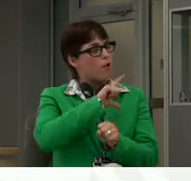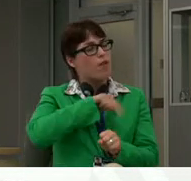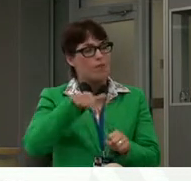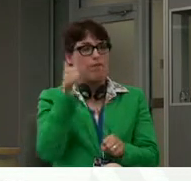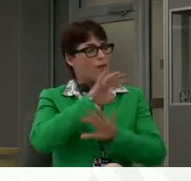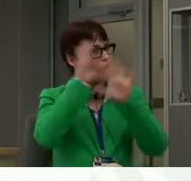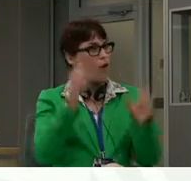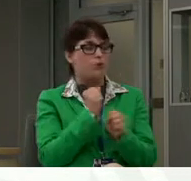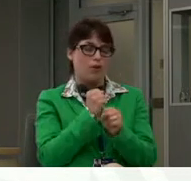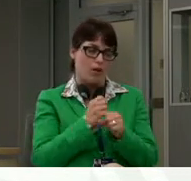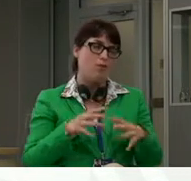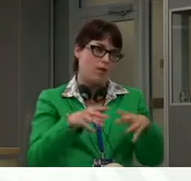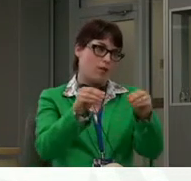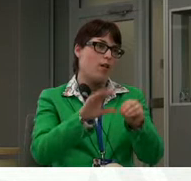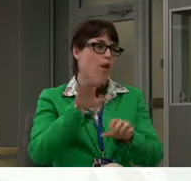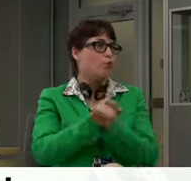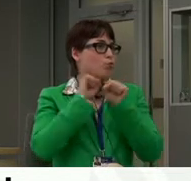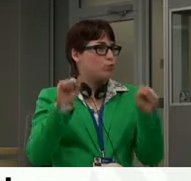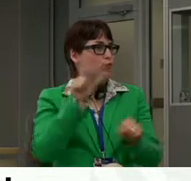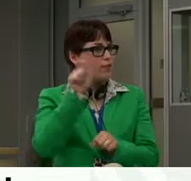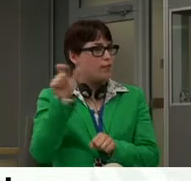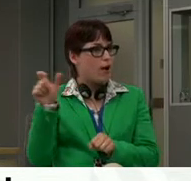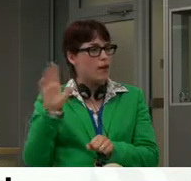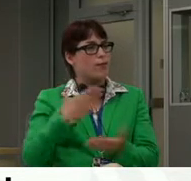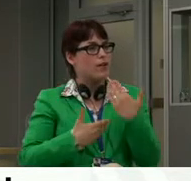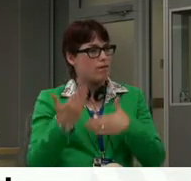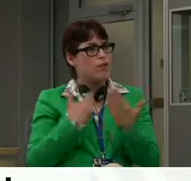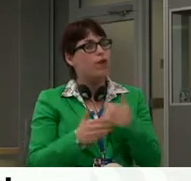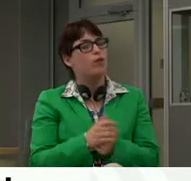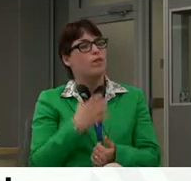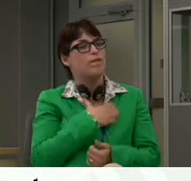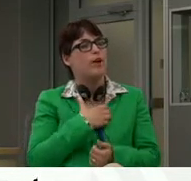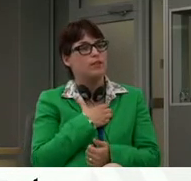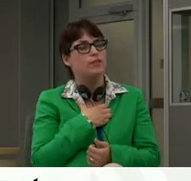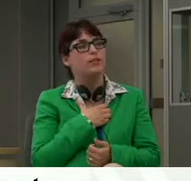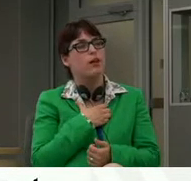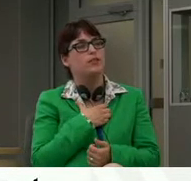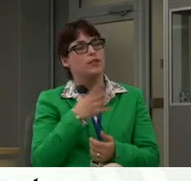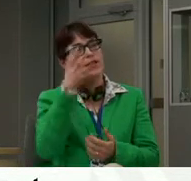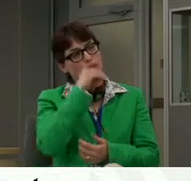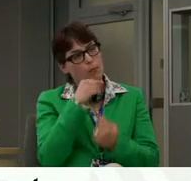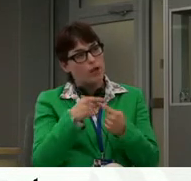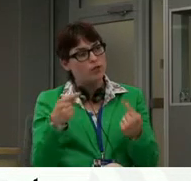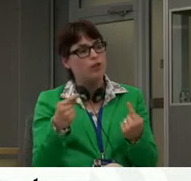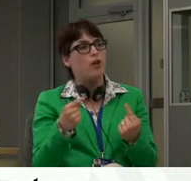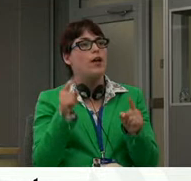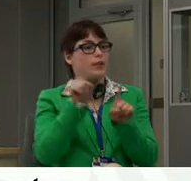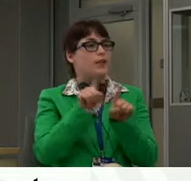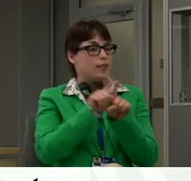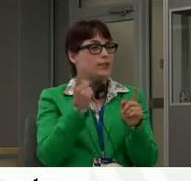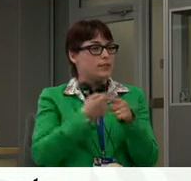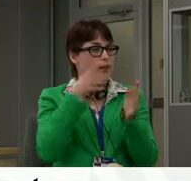have implemented. Still, we have to do a lot here to ensure that people with disability